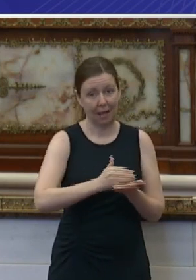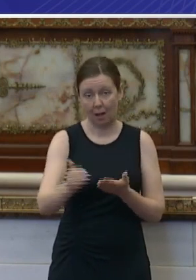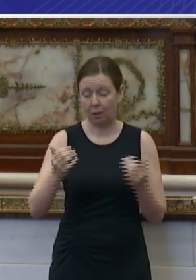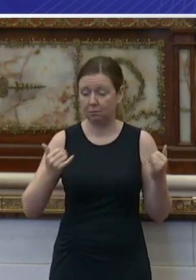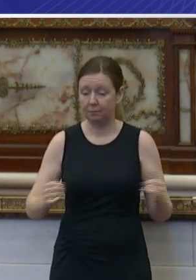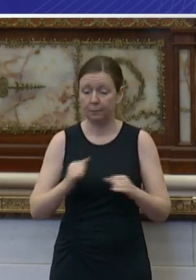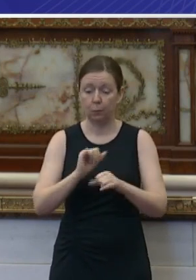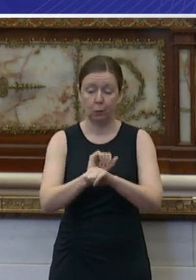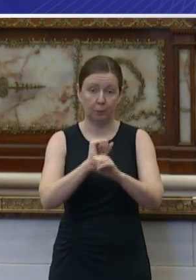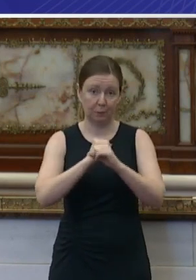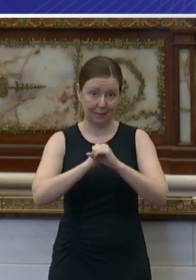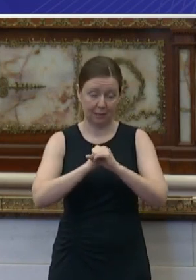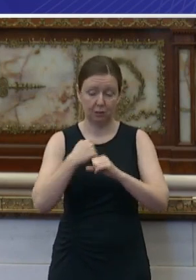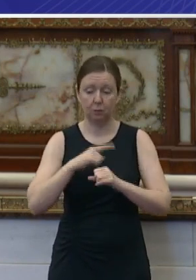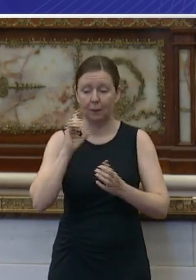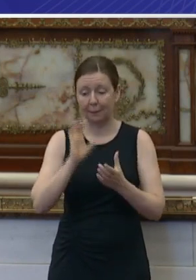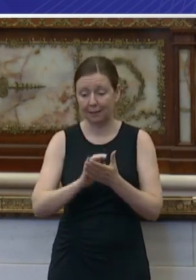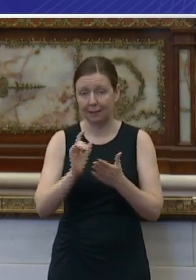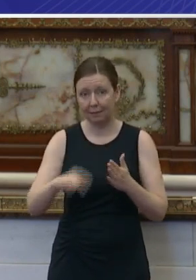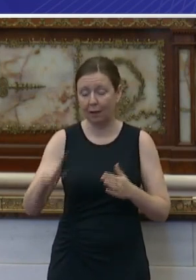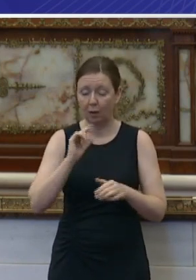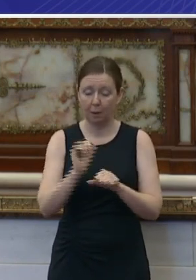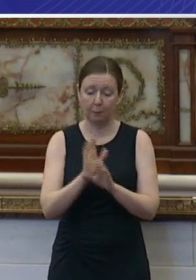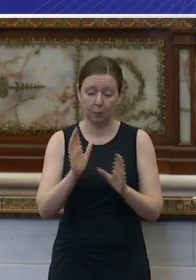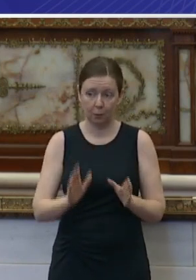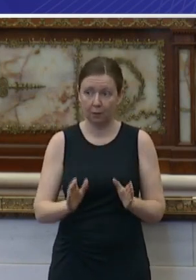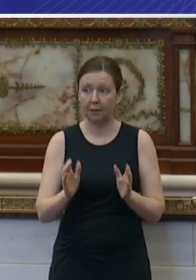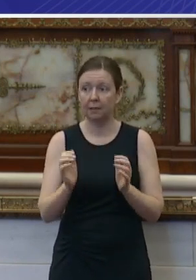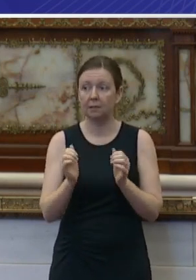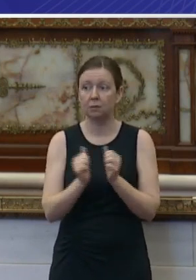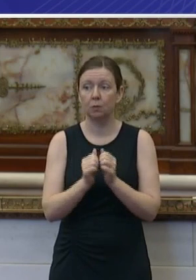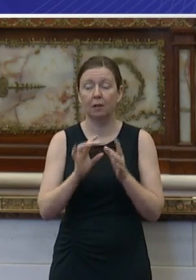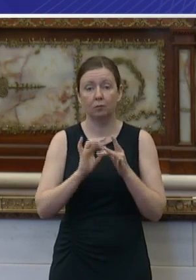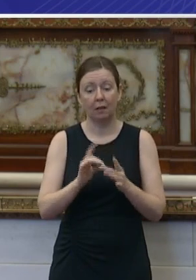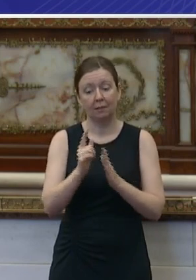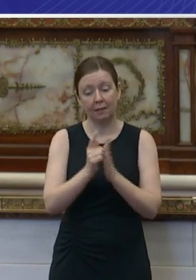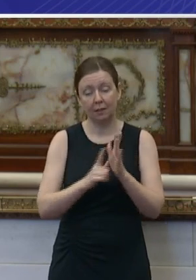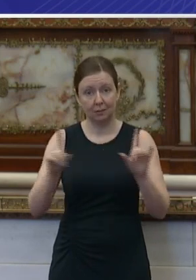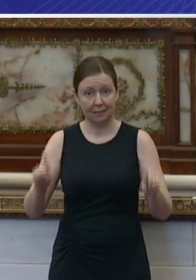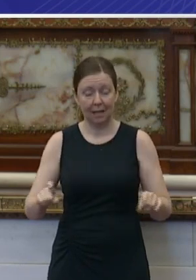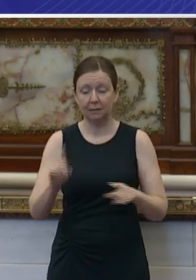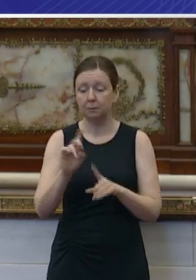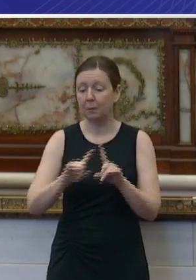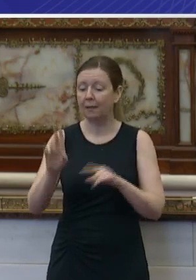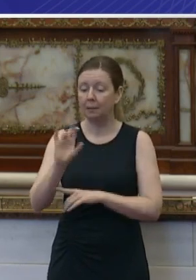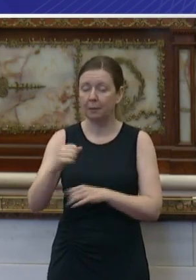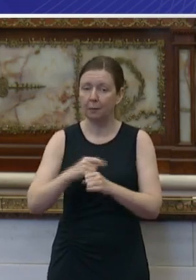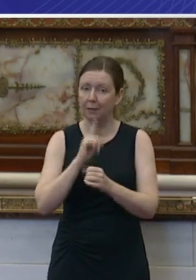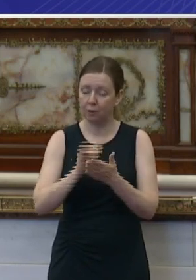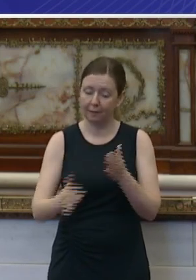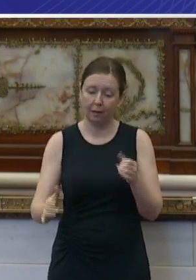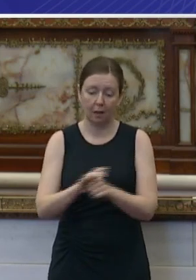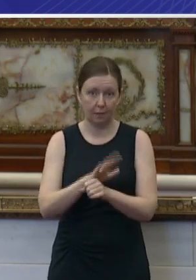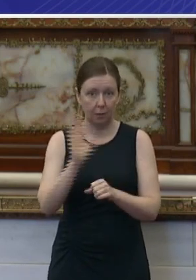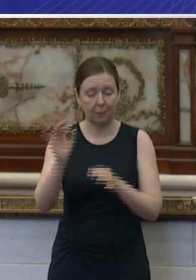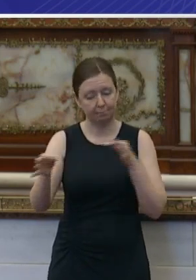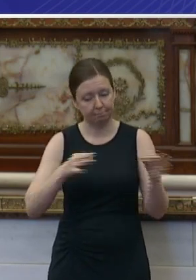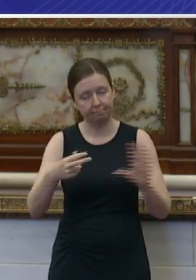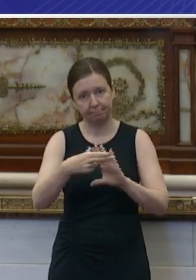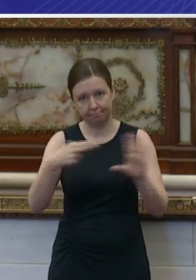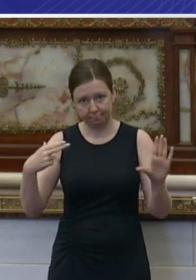work protections. We believe they are employees under the relevant legal tests, but this bill ensures that they are covered by specifically describing